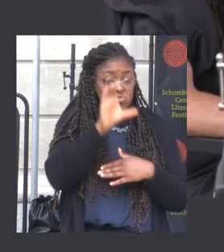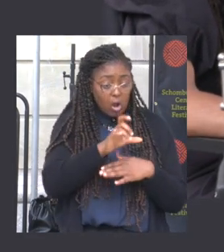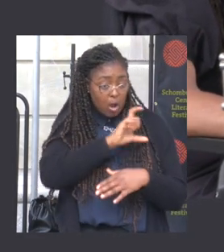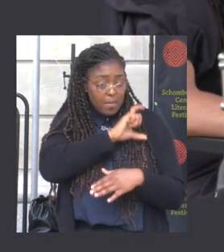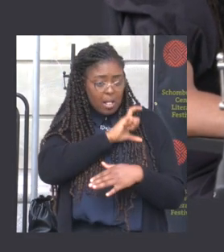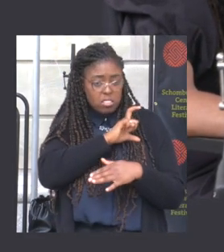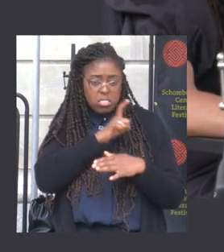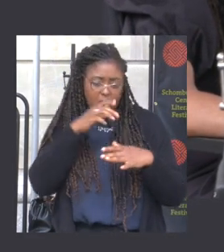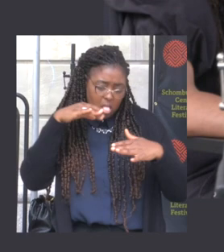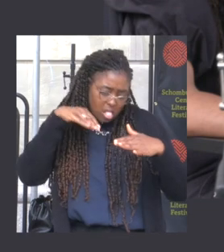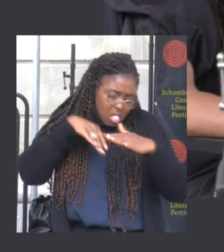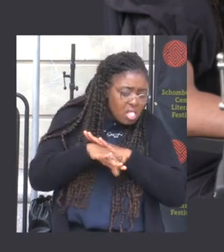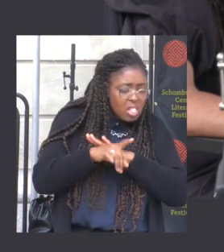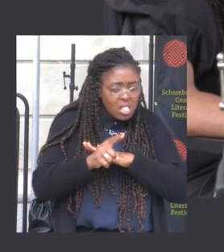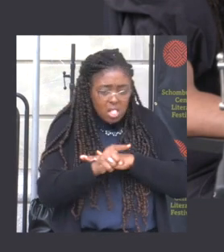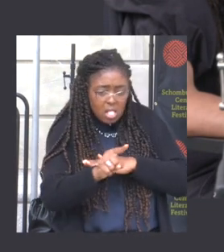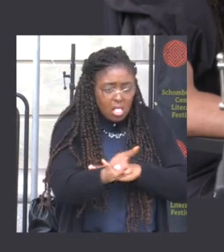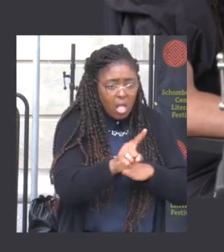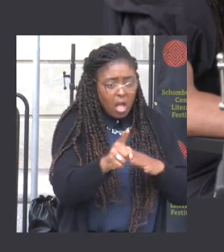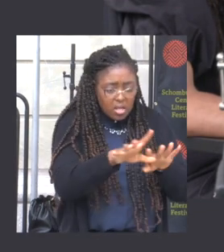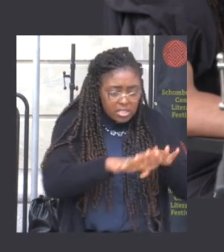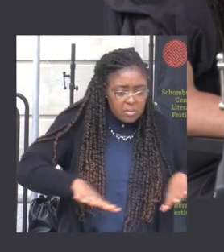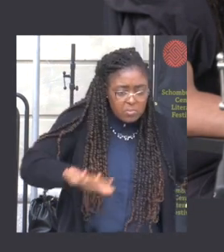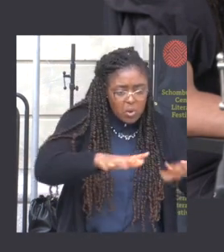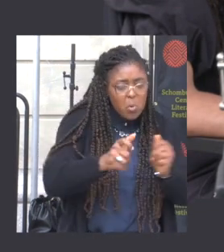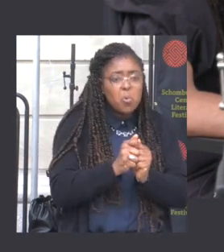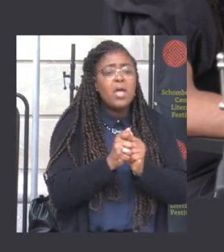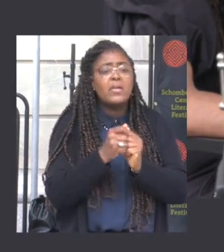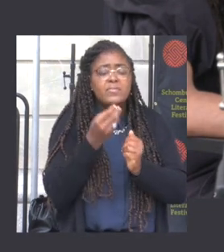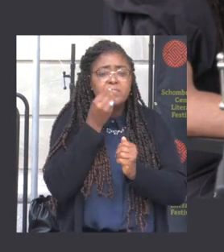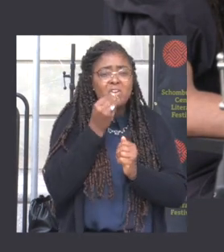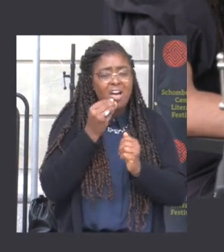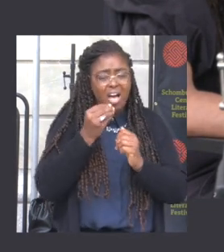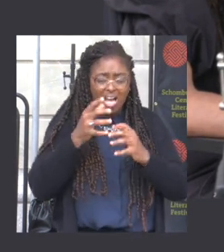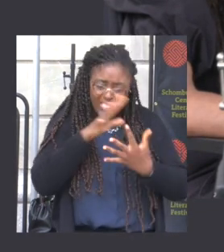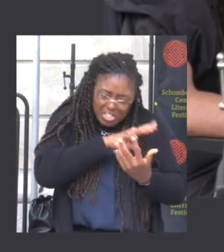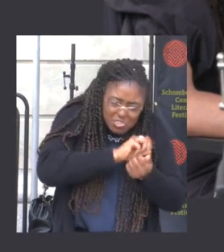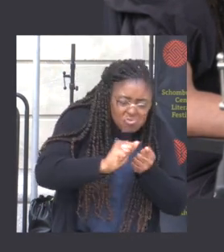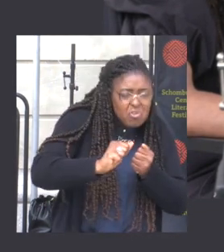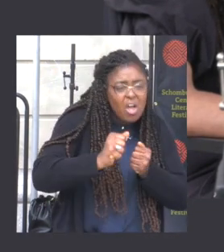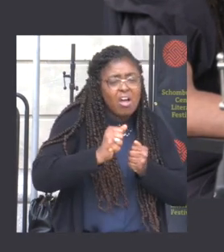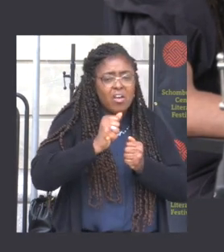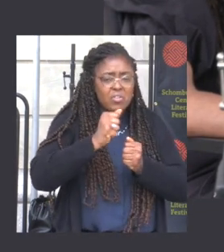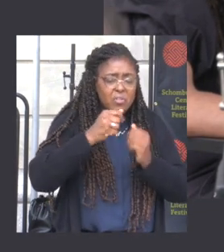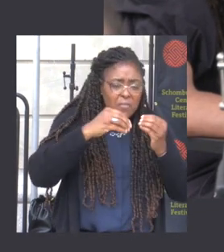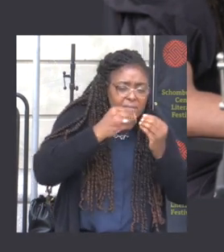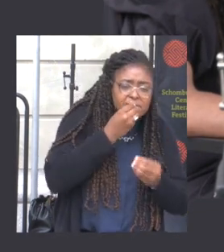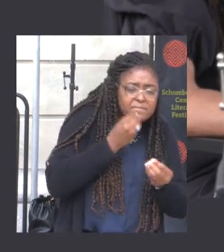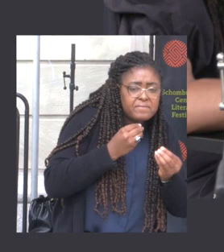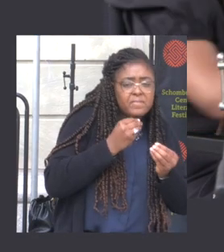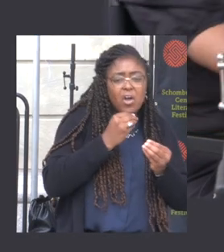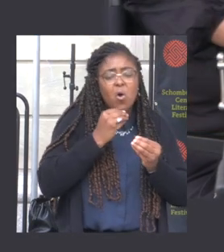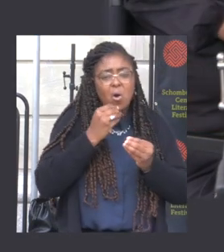they had the food. They trashed the food, urinated on it, dumped it in a garbage can.